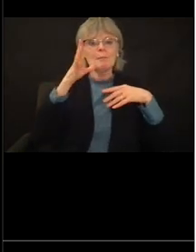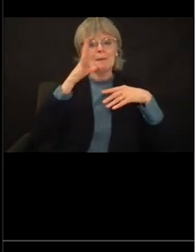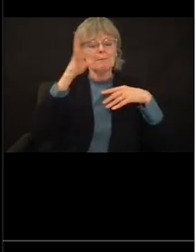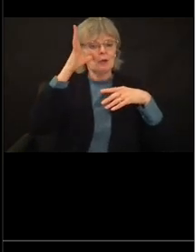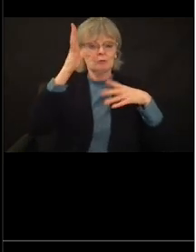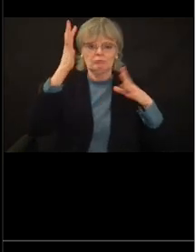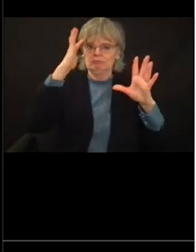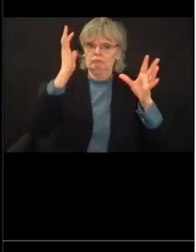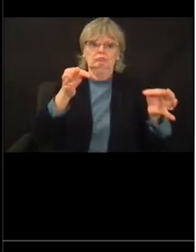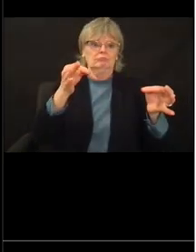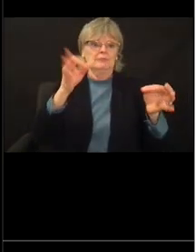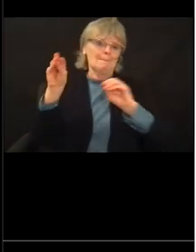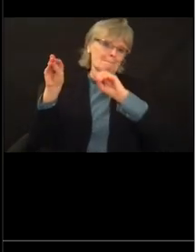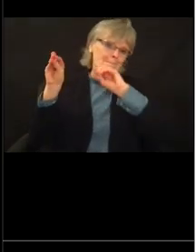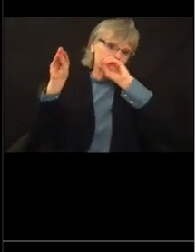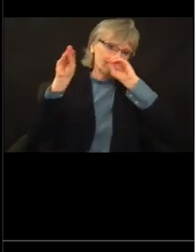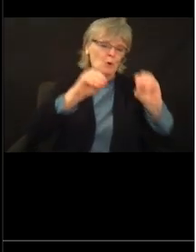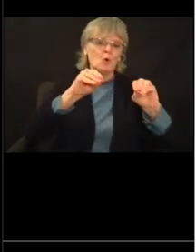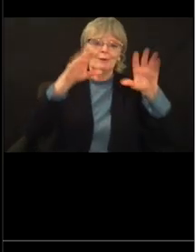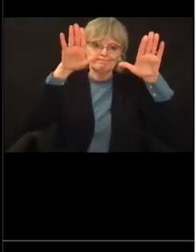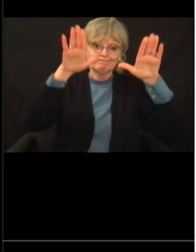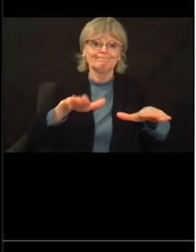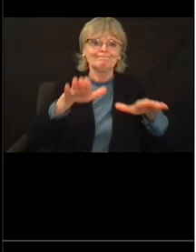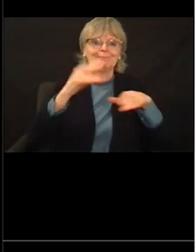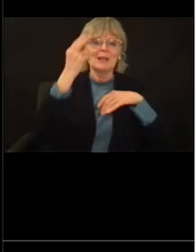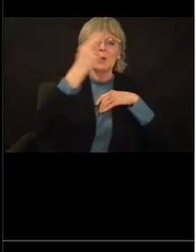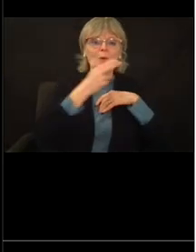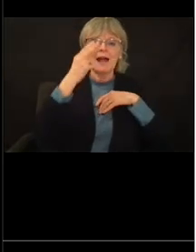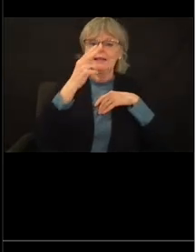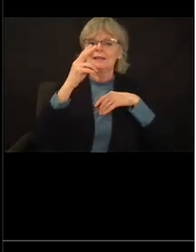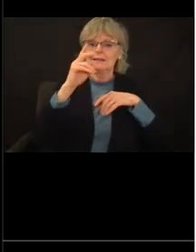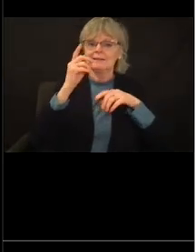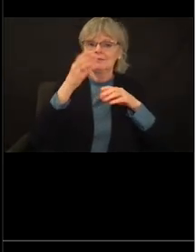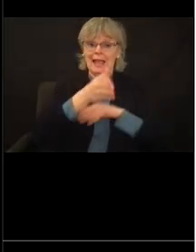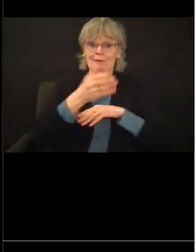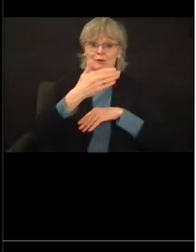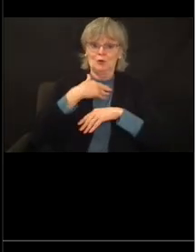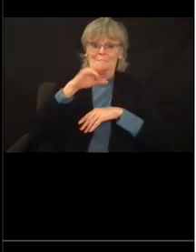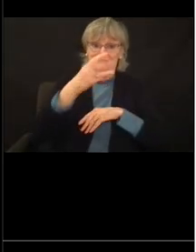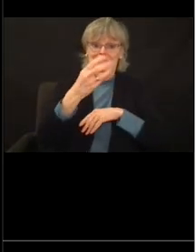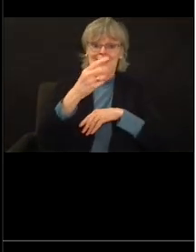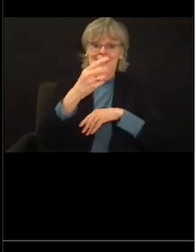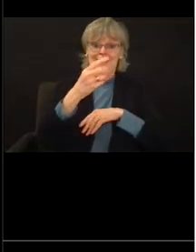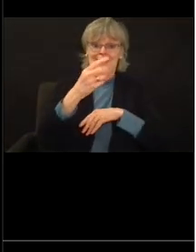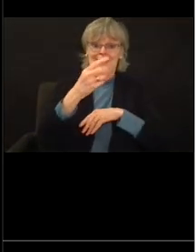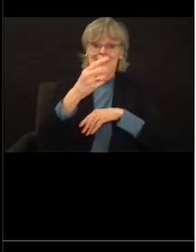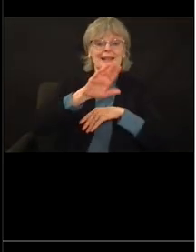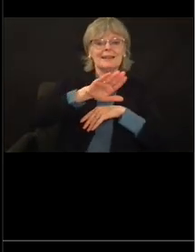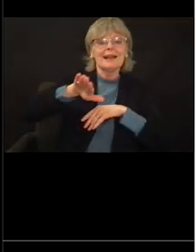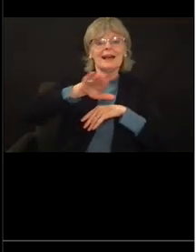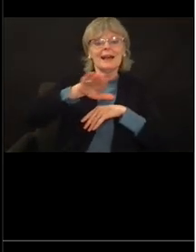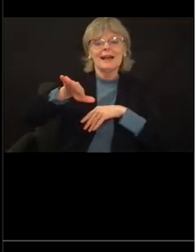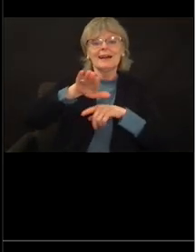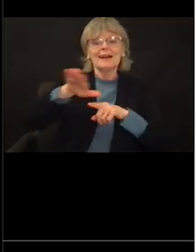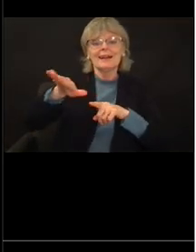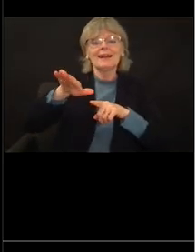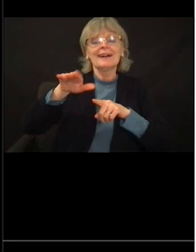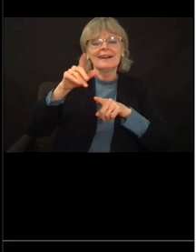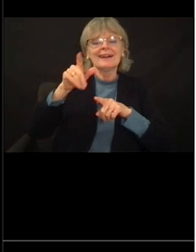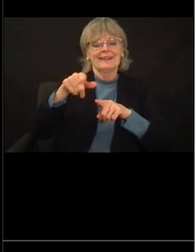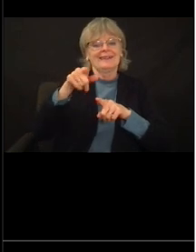to move out to Hawaii right after I finished sixth grade. So on the right here, I'm about 13 years old in seventh grade. I